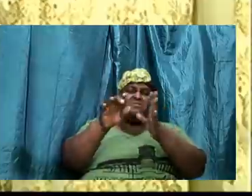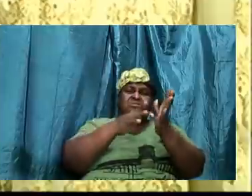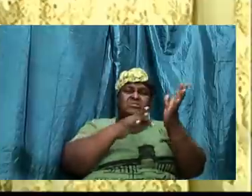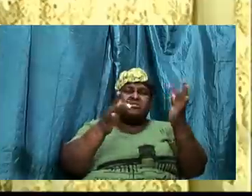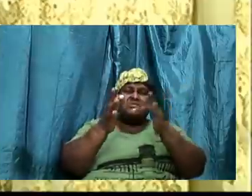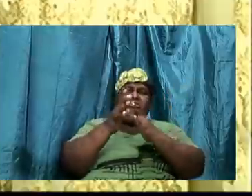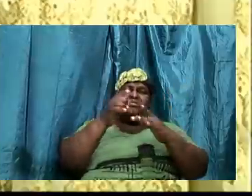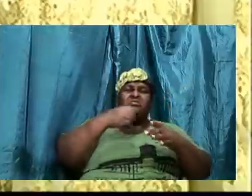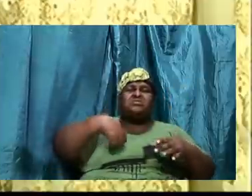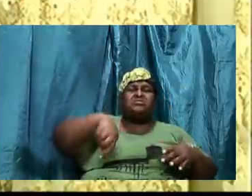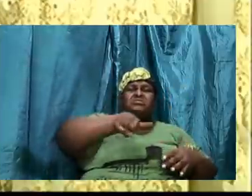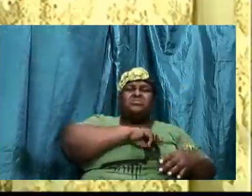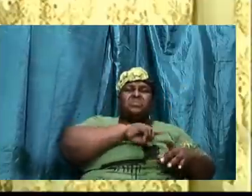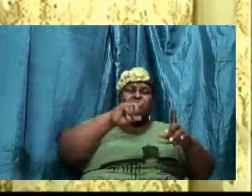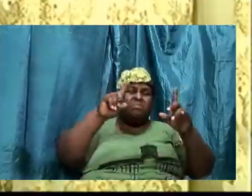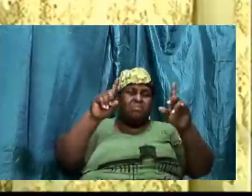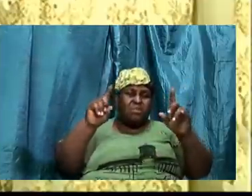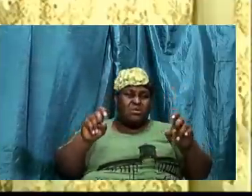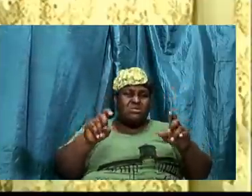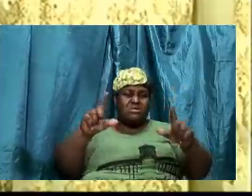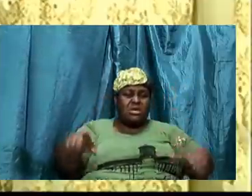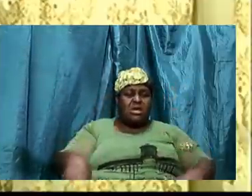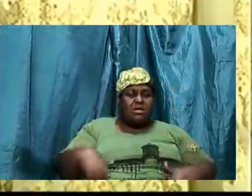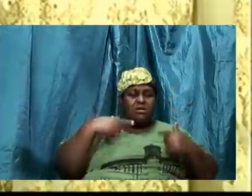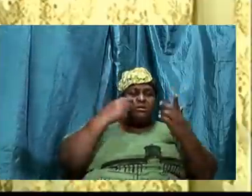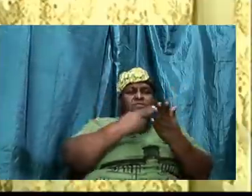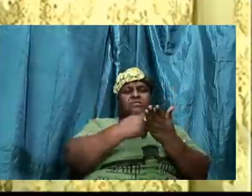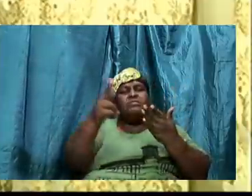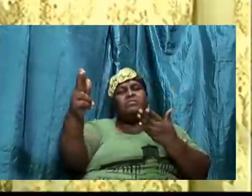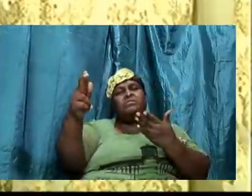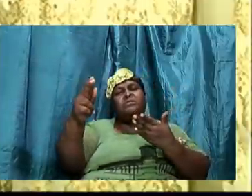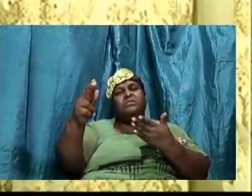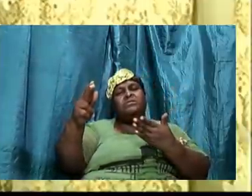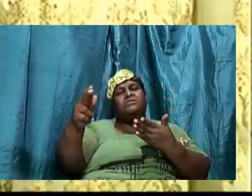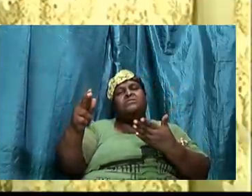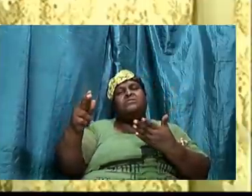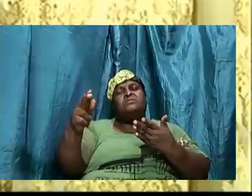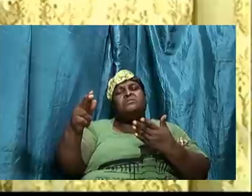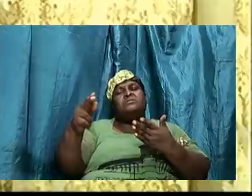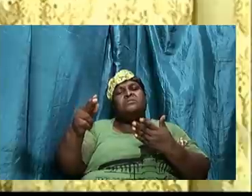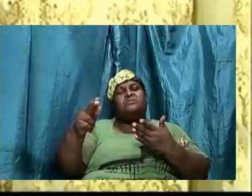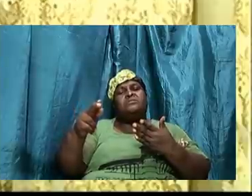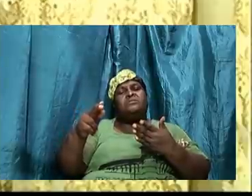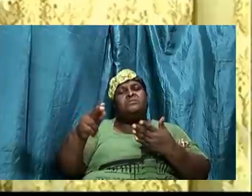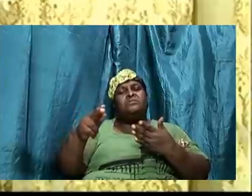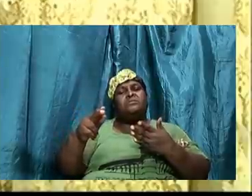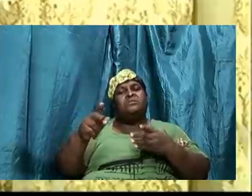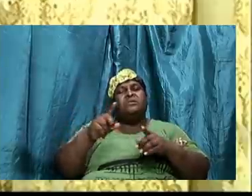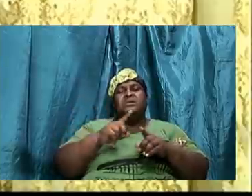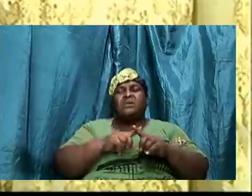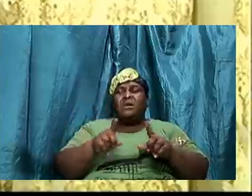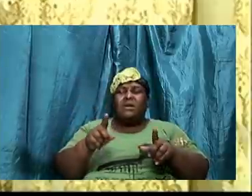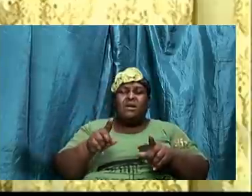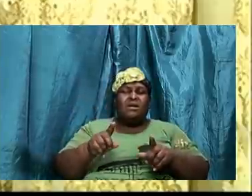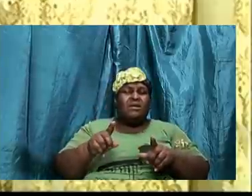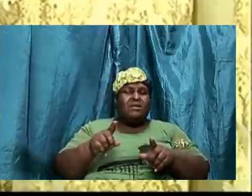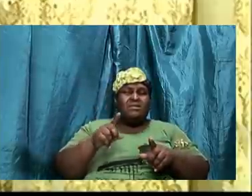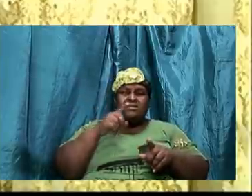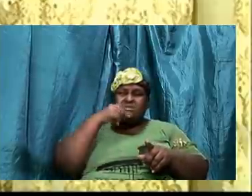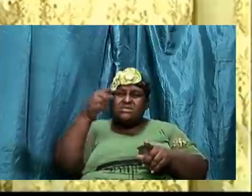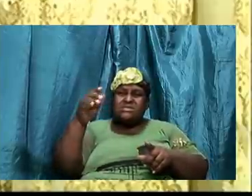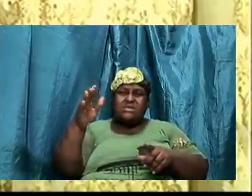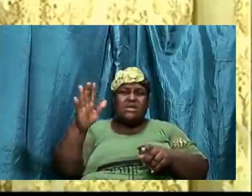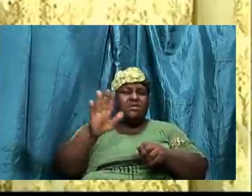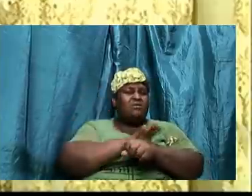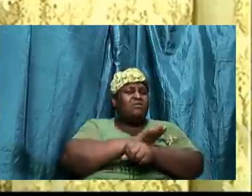we must live holy. And that can't be emphasized enough,